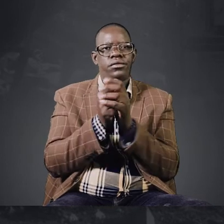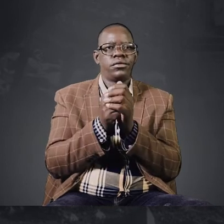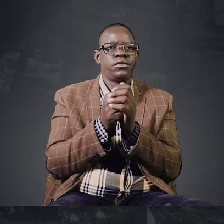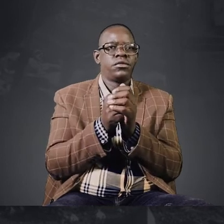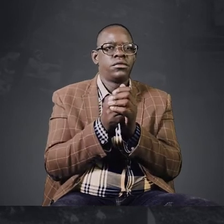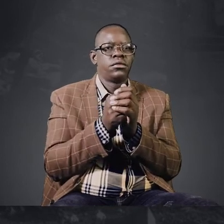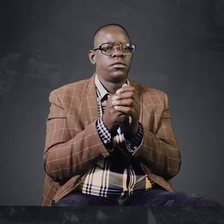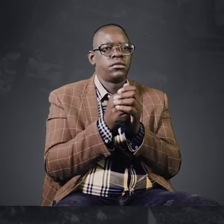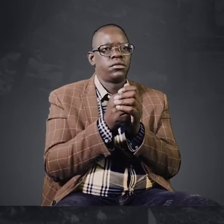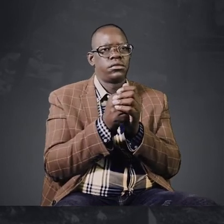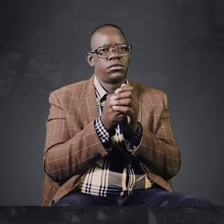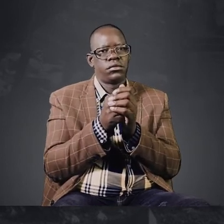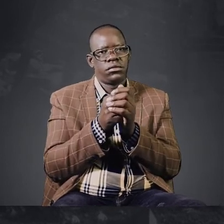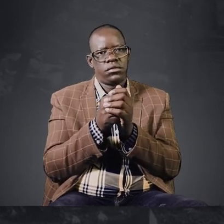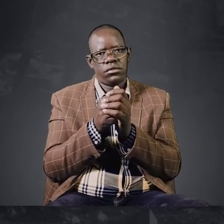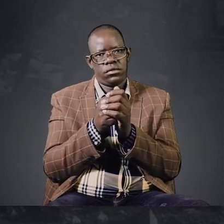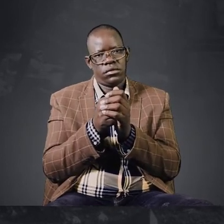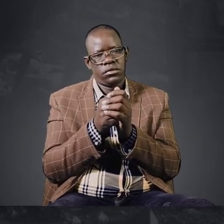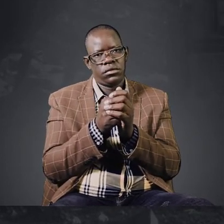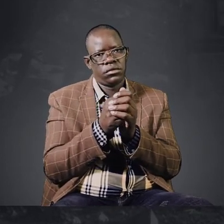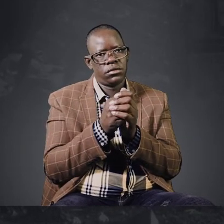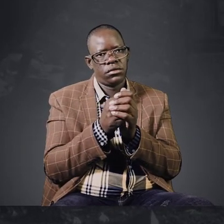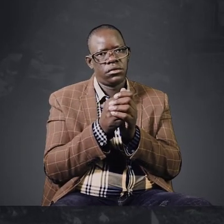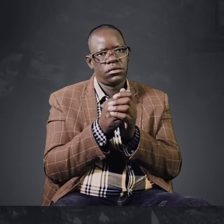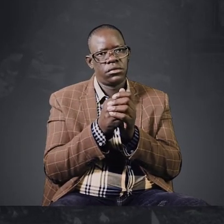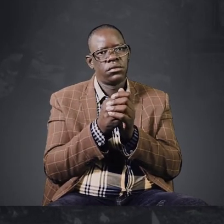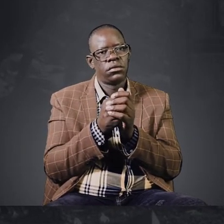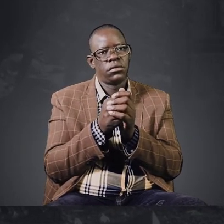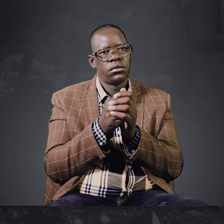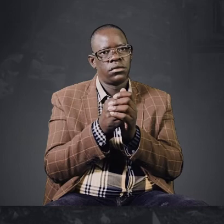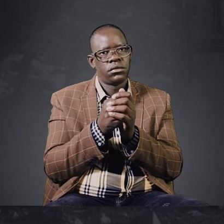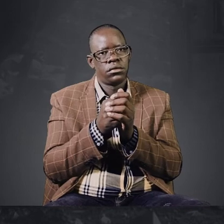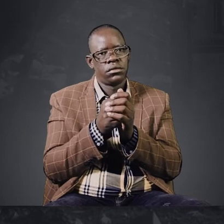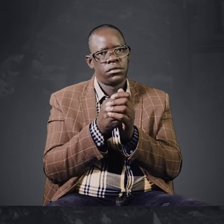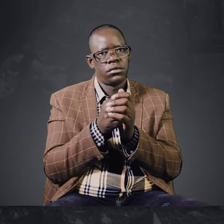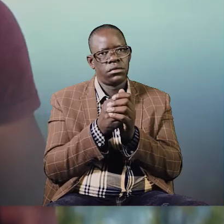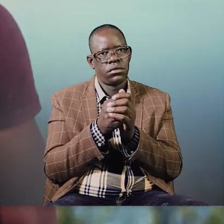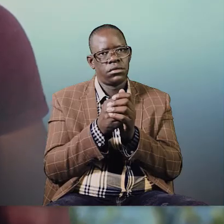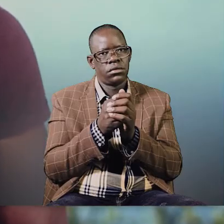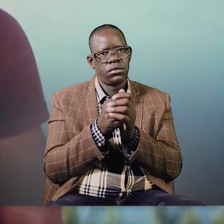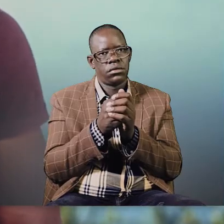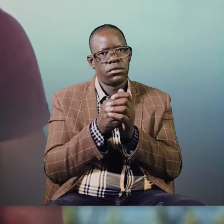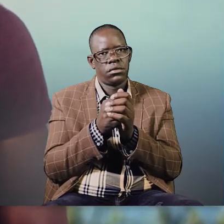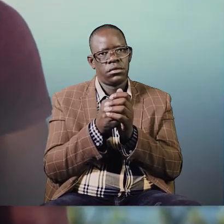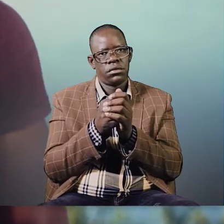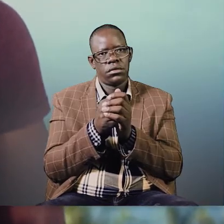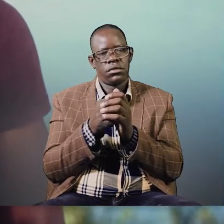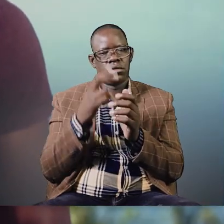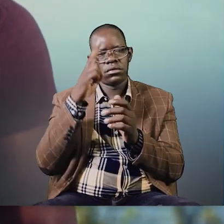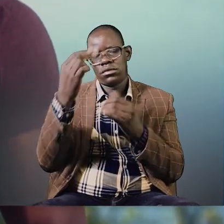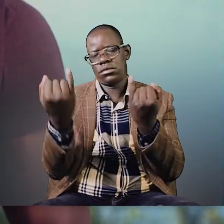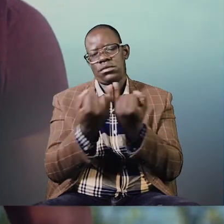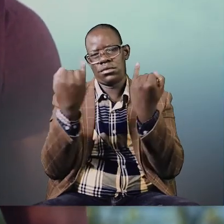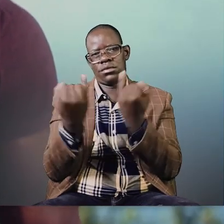sewage contamination of natural water sources. I hope